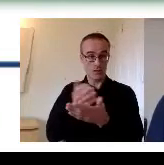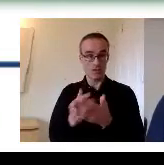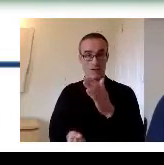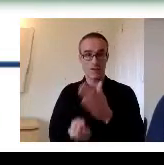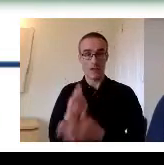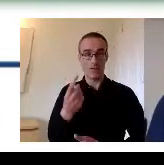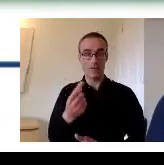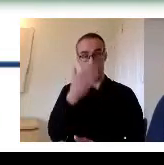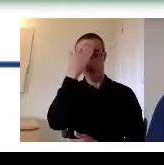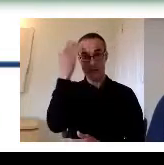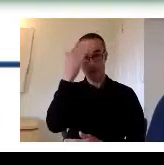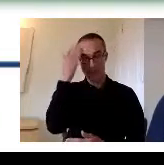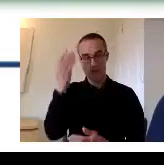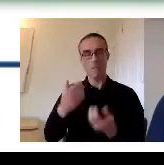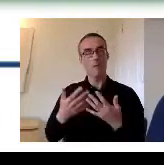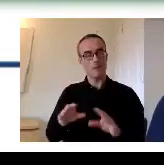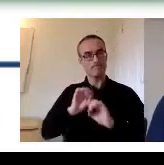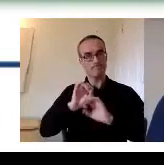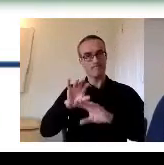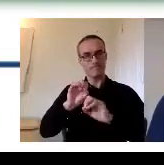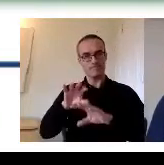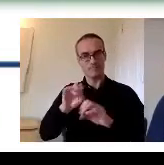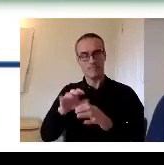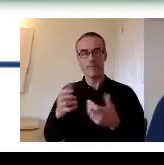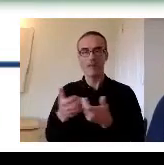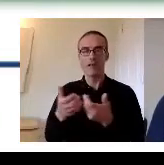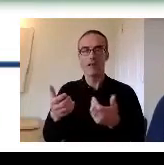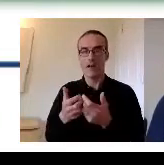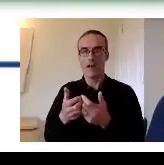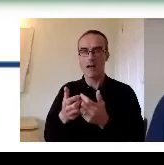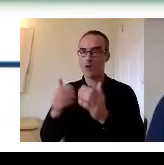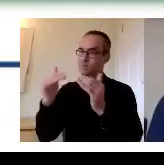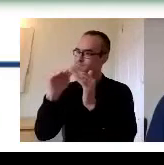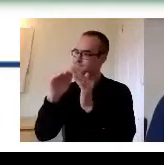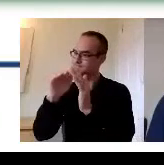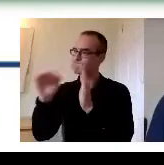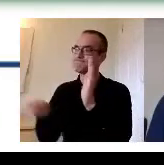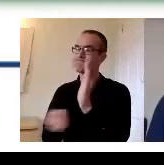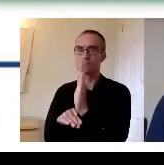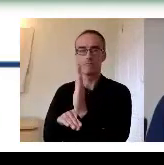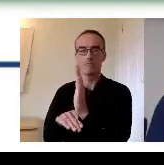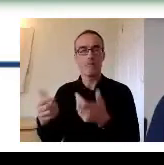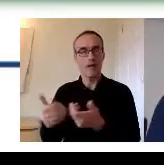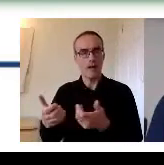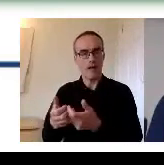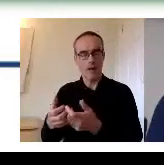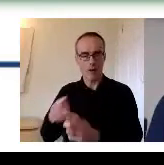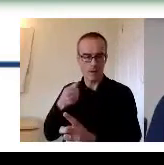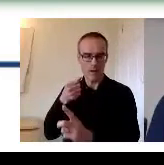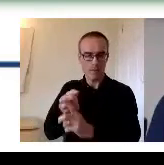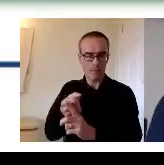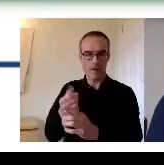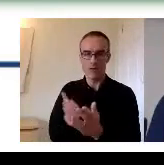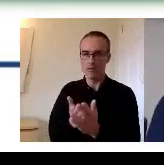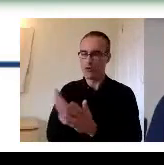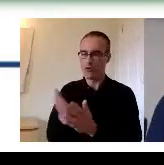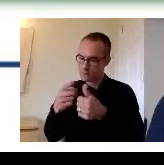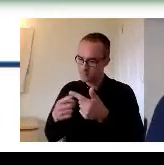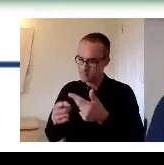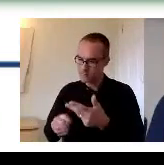communities during this time and the disparities that they face and how badly they are impacted by the various factors. So health